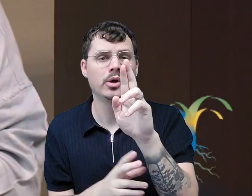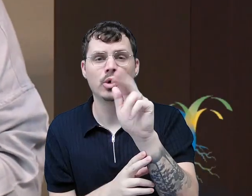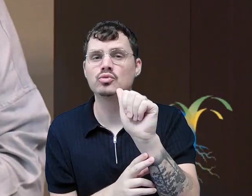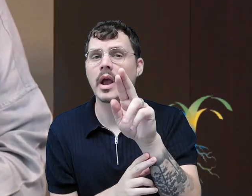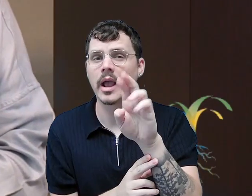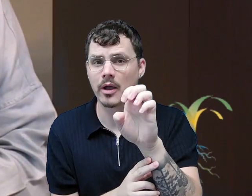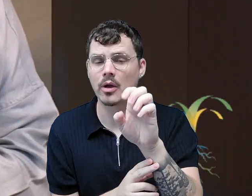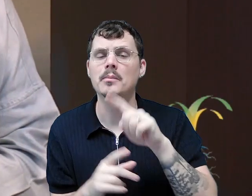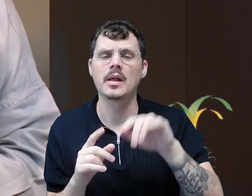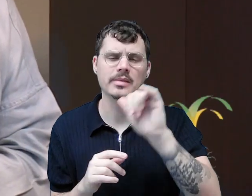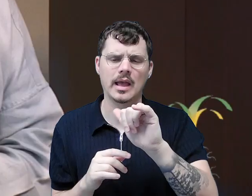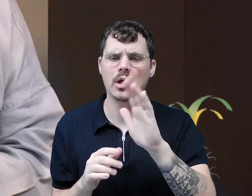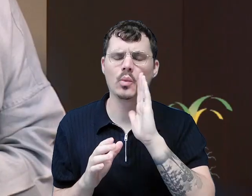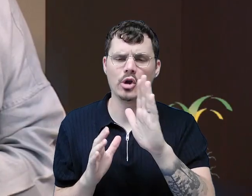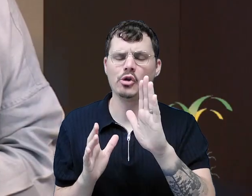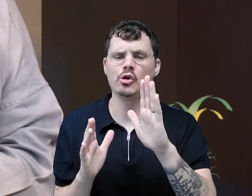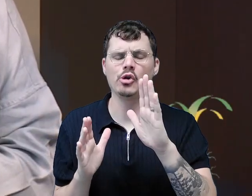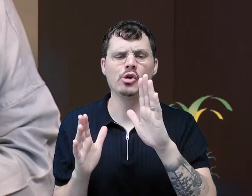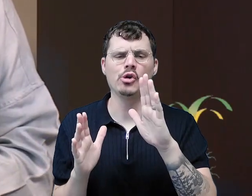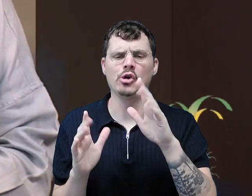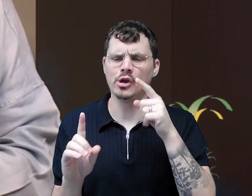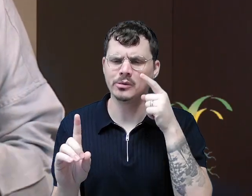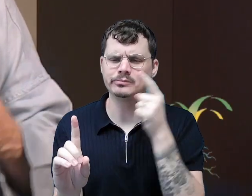rare conditions that illustrate